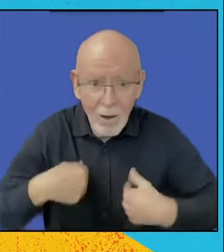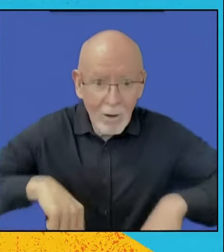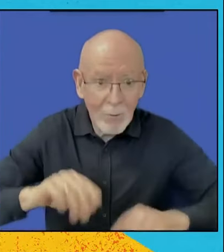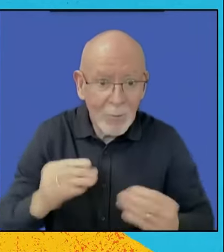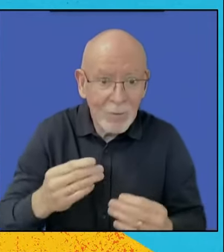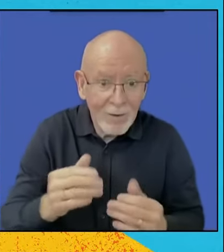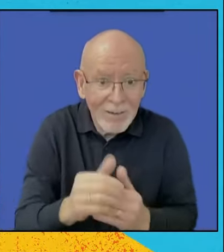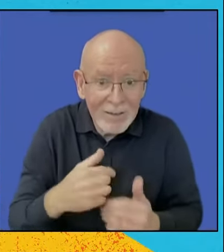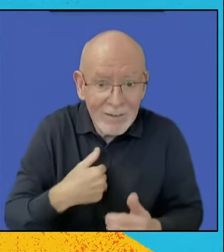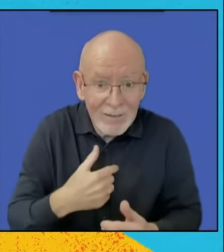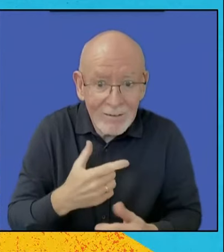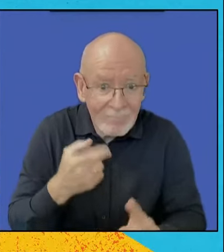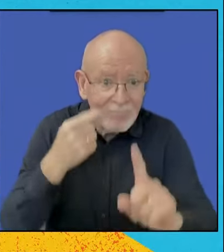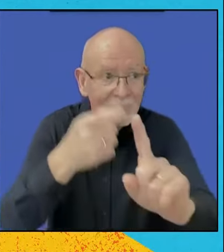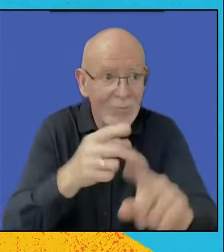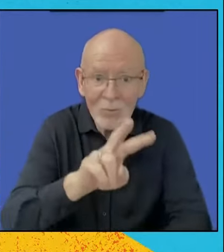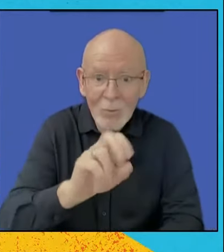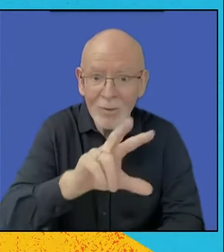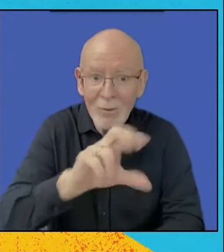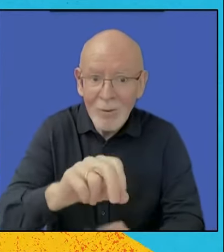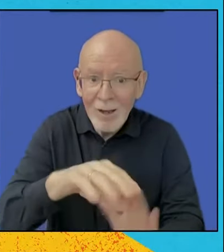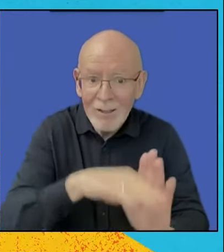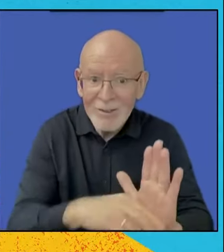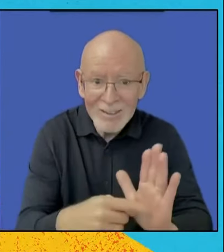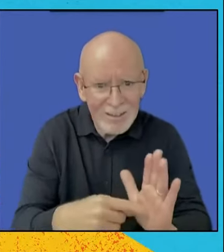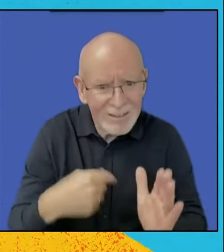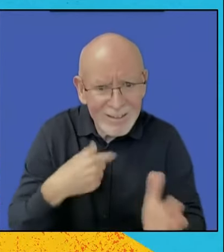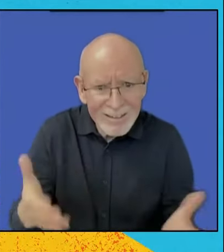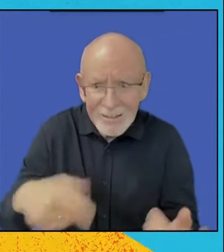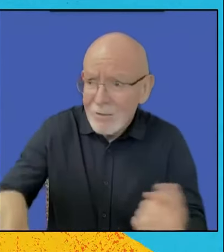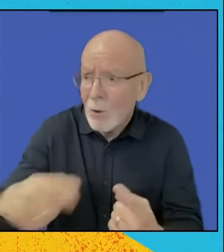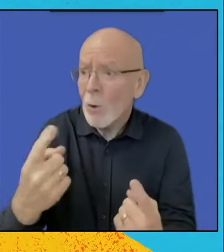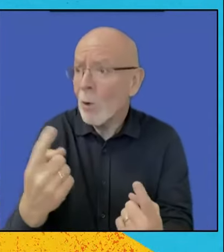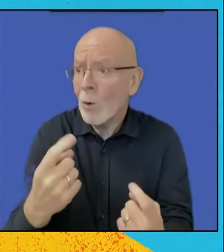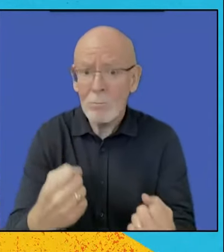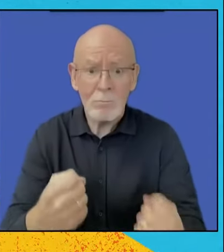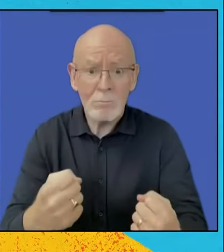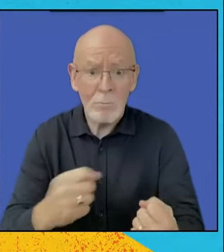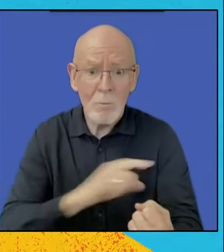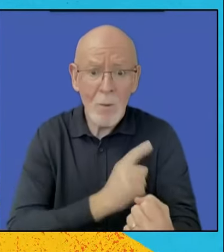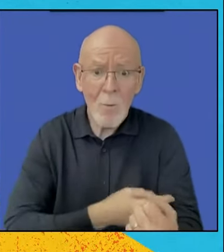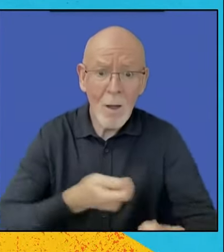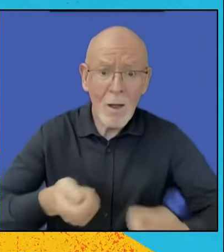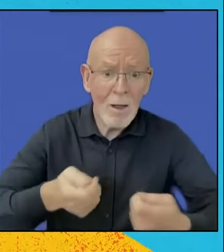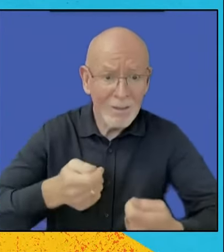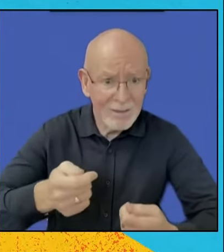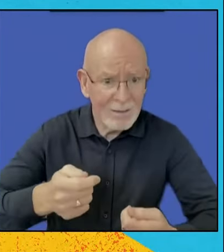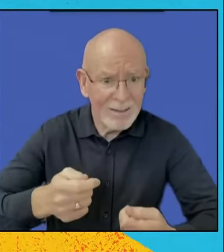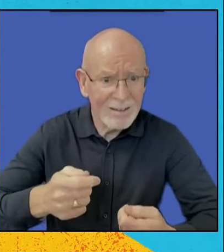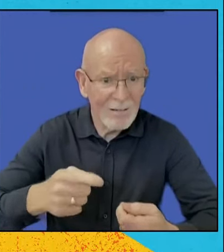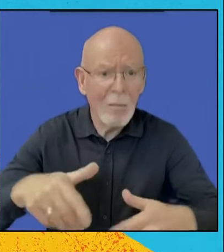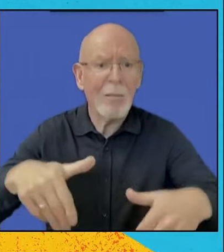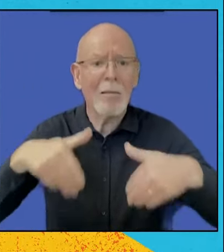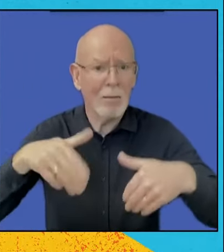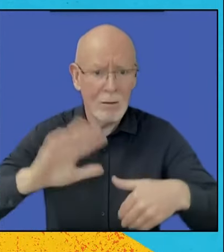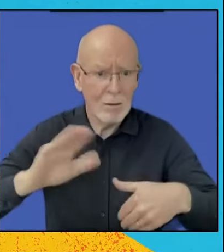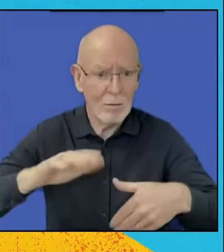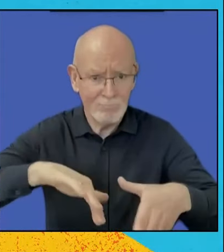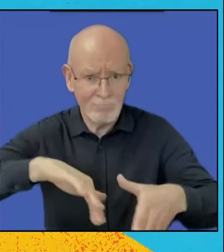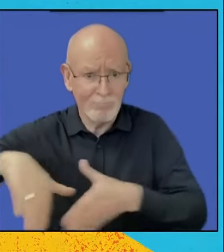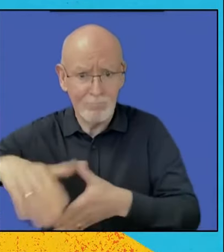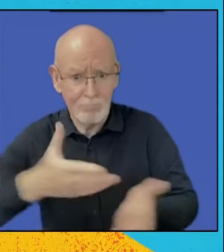route to sustainability. Whilst we do not have much time left to deliver on the global goals, what we do have is